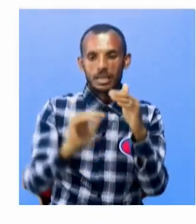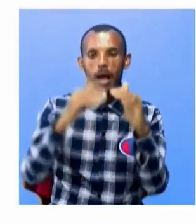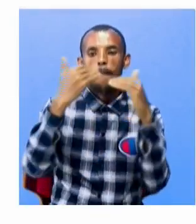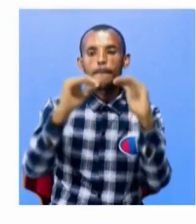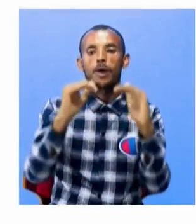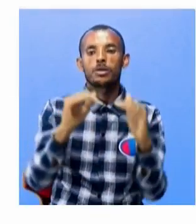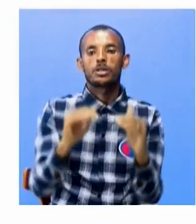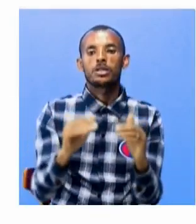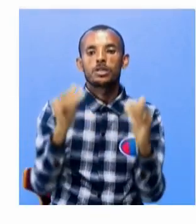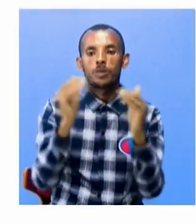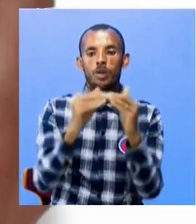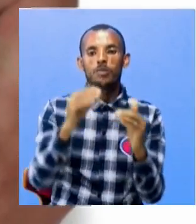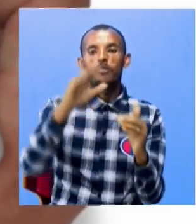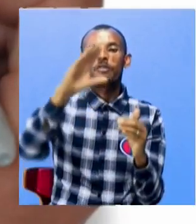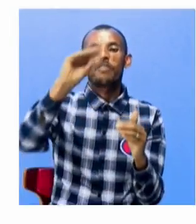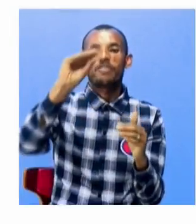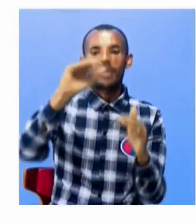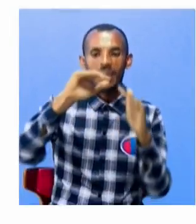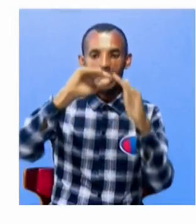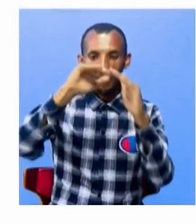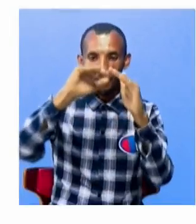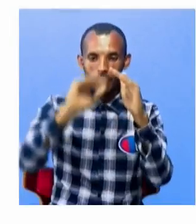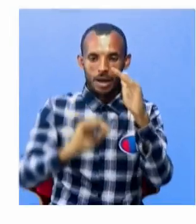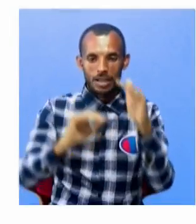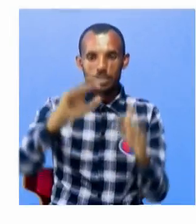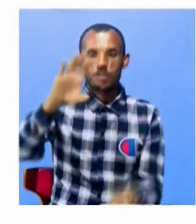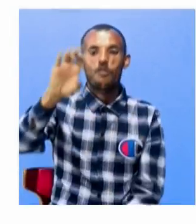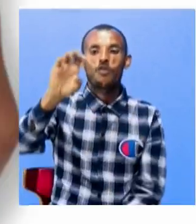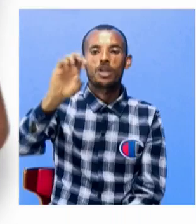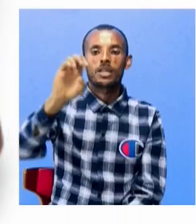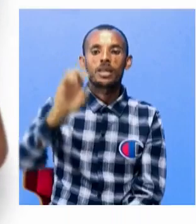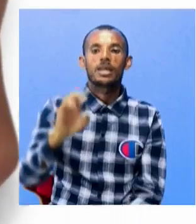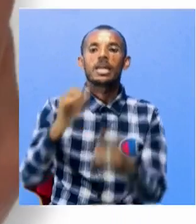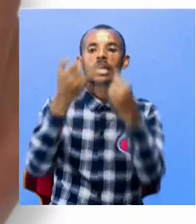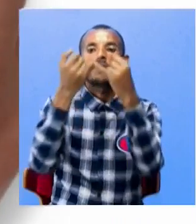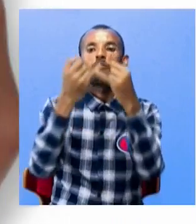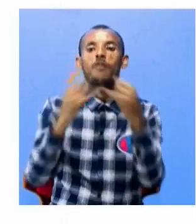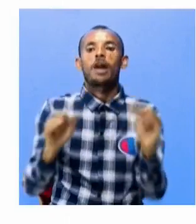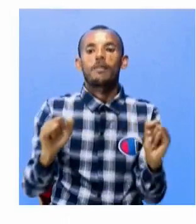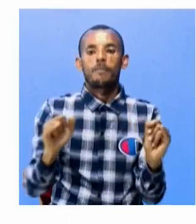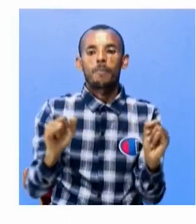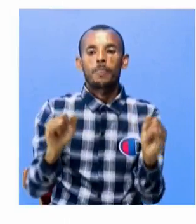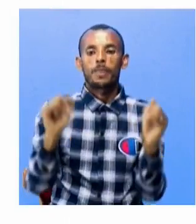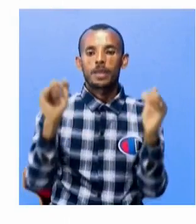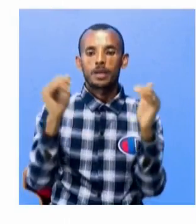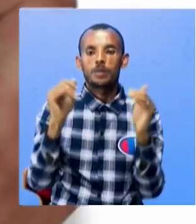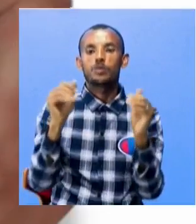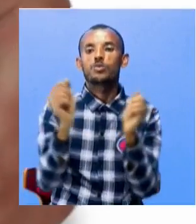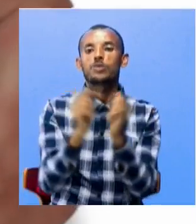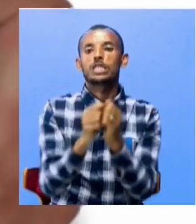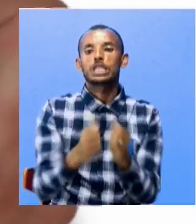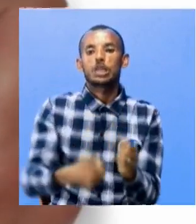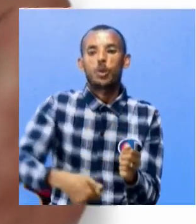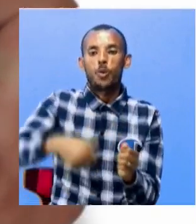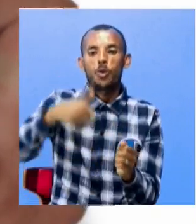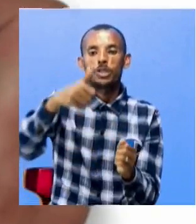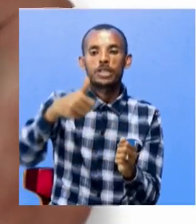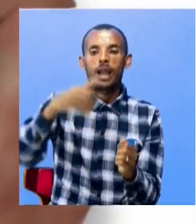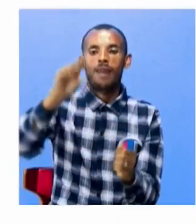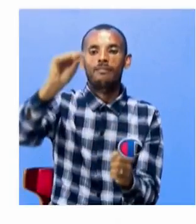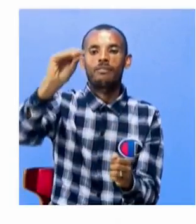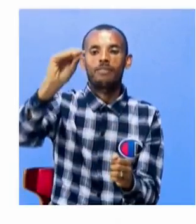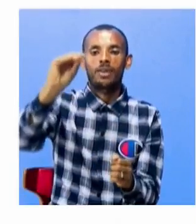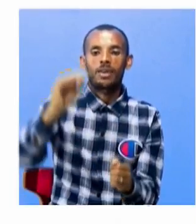by subtracting the smaller from the bigger one, and then you divide or you compare it with the original